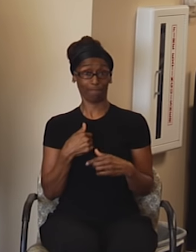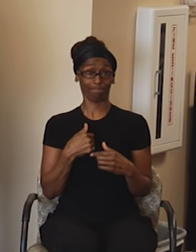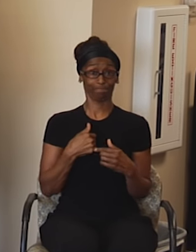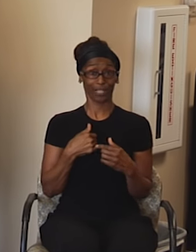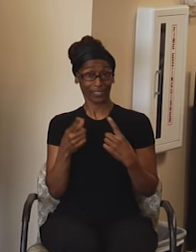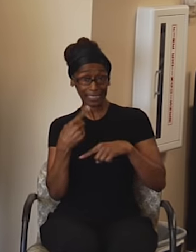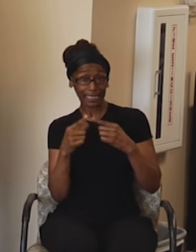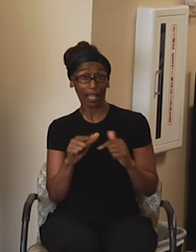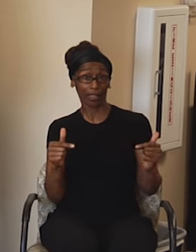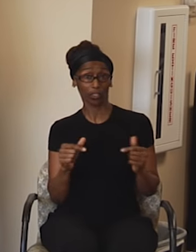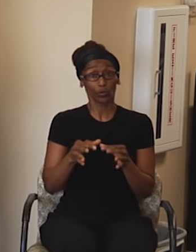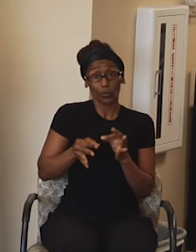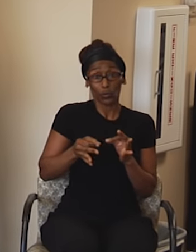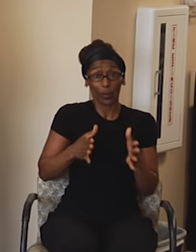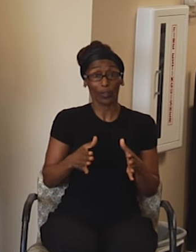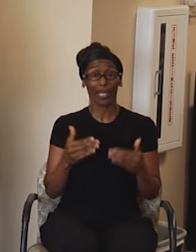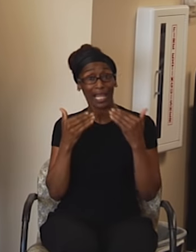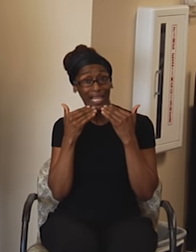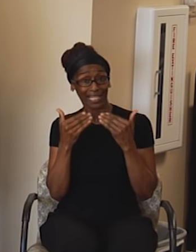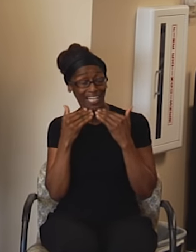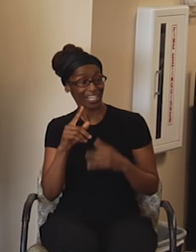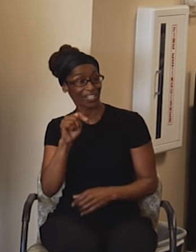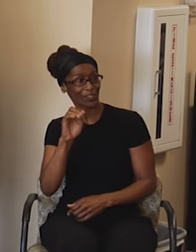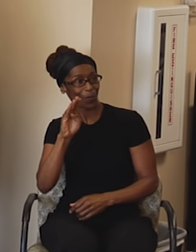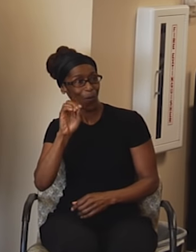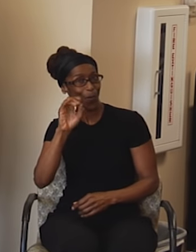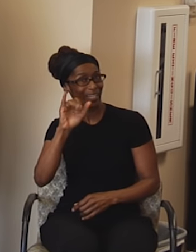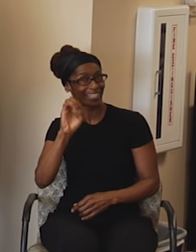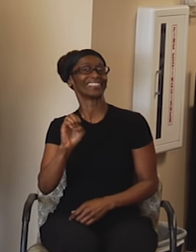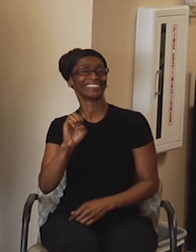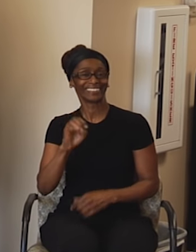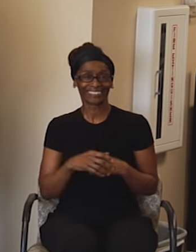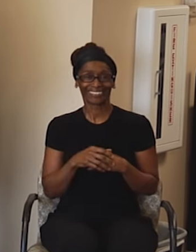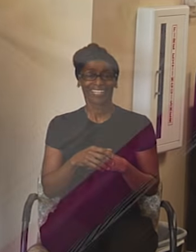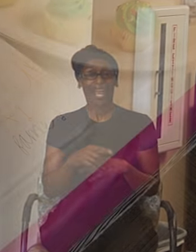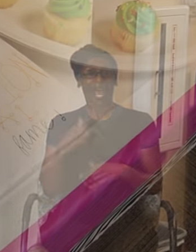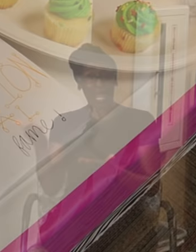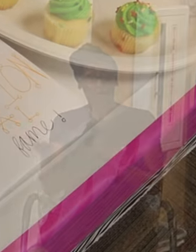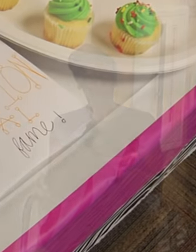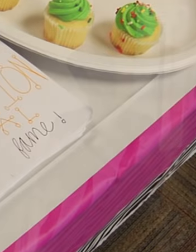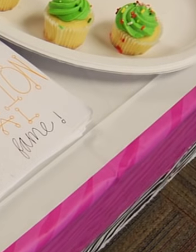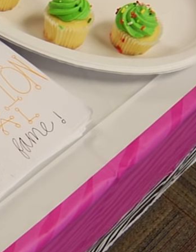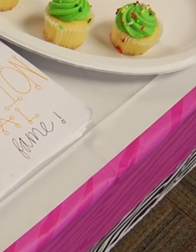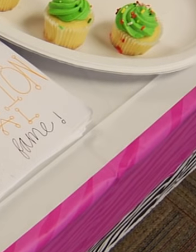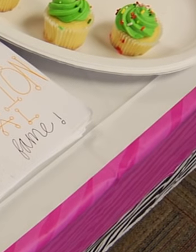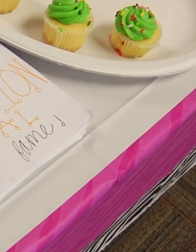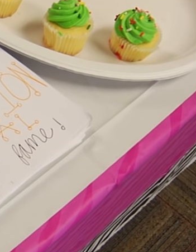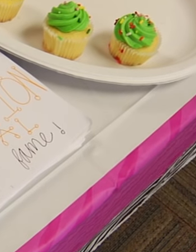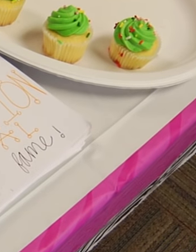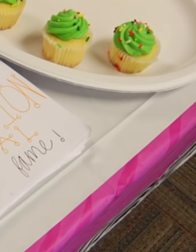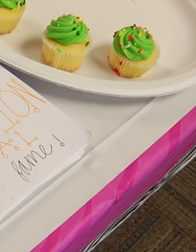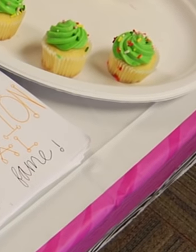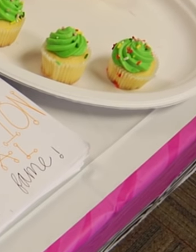have a sign language interpreter. And thank you, Toby, for being here for that. I also bring paper and markers because